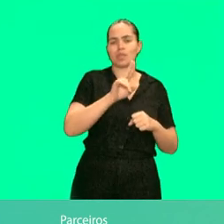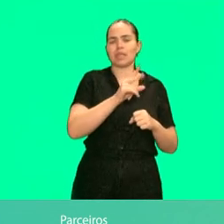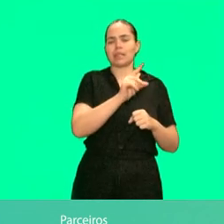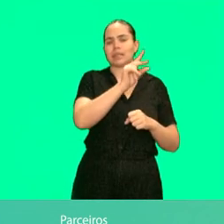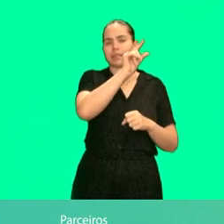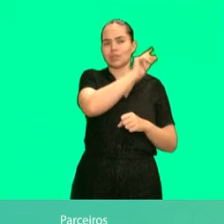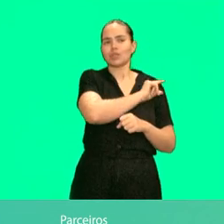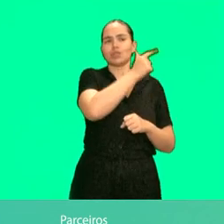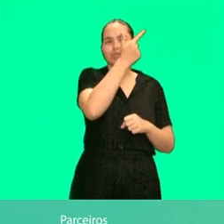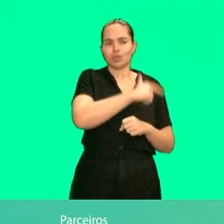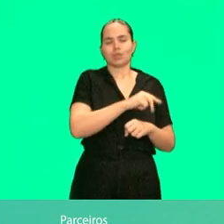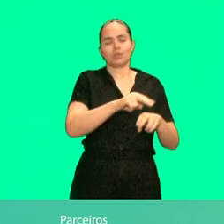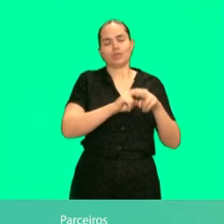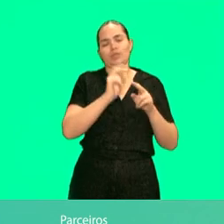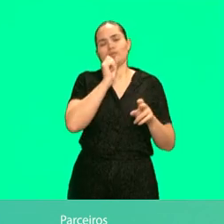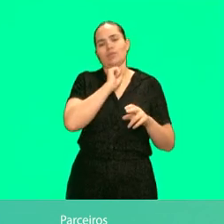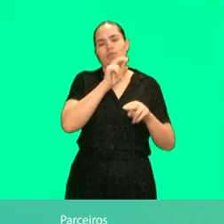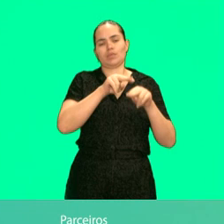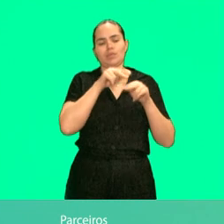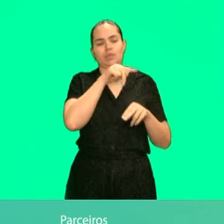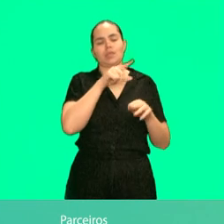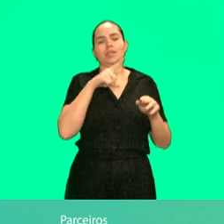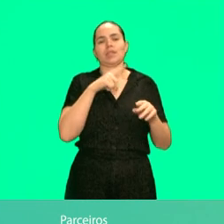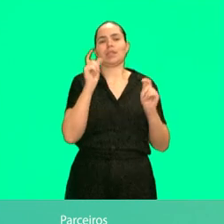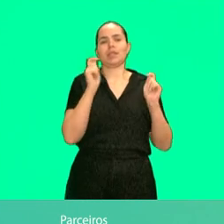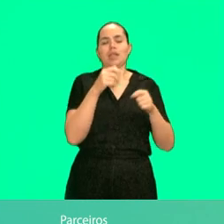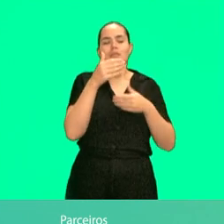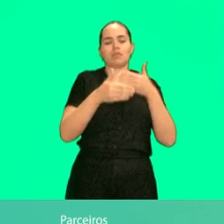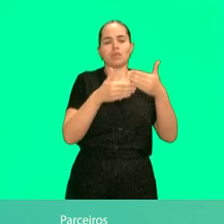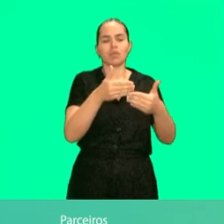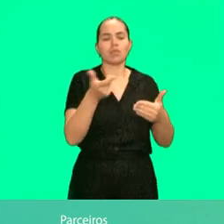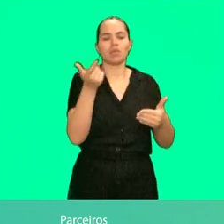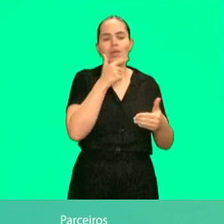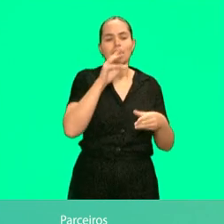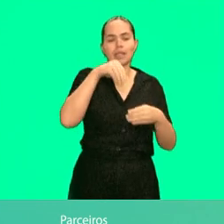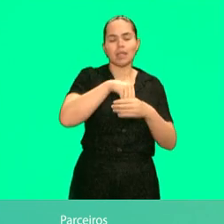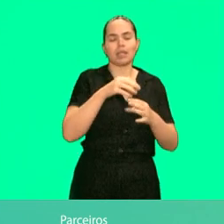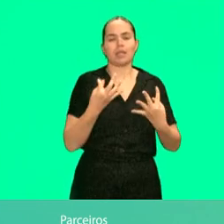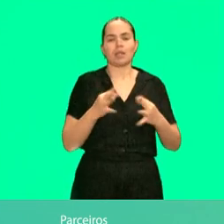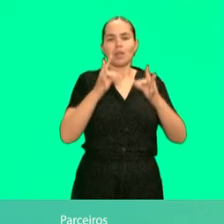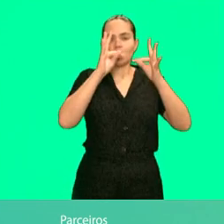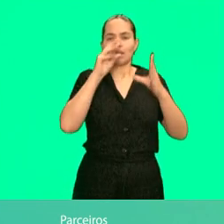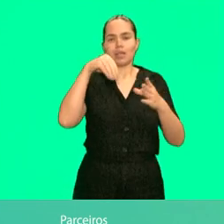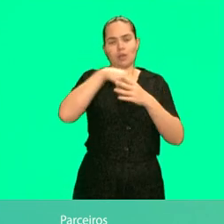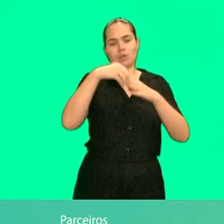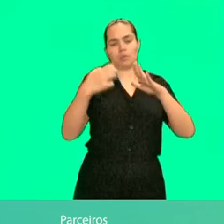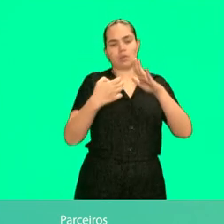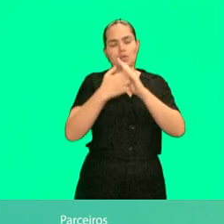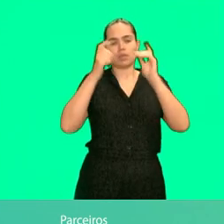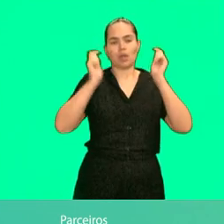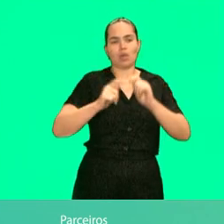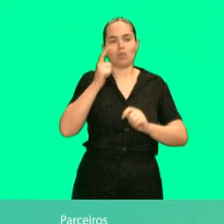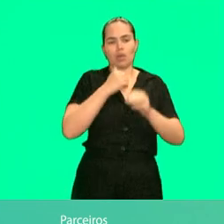since the beginning of the 20th century, so it's a robust, solid